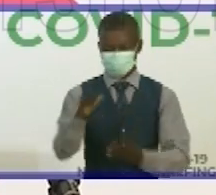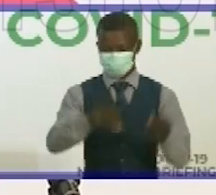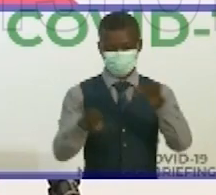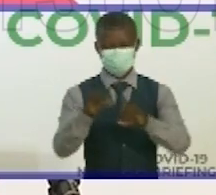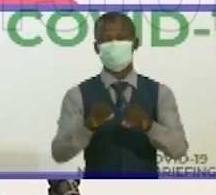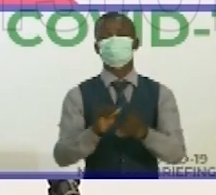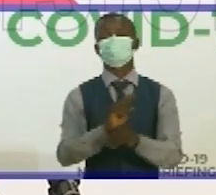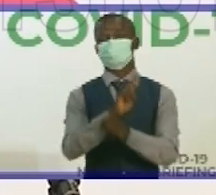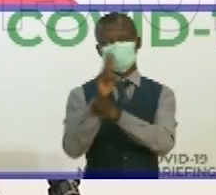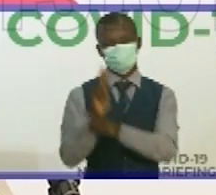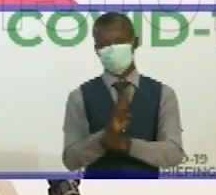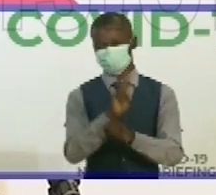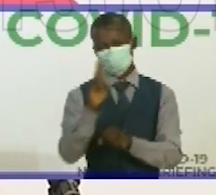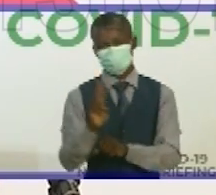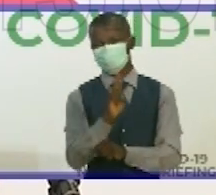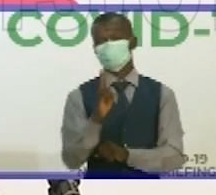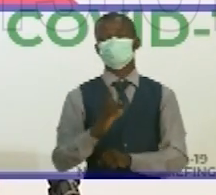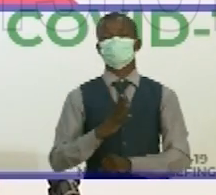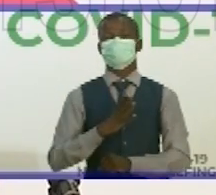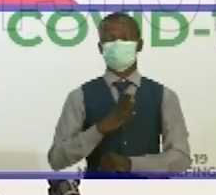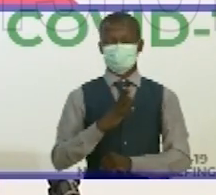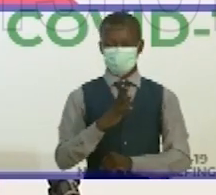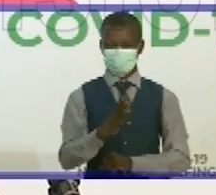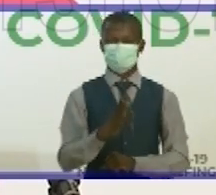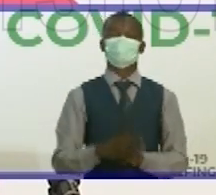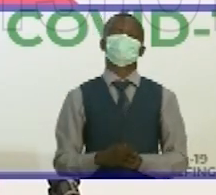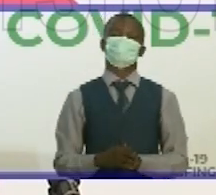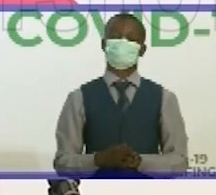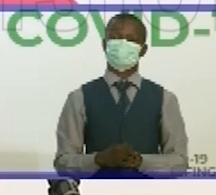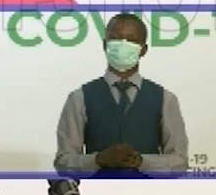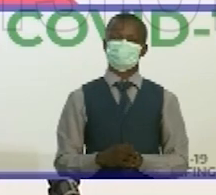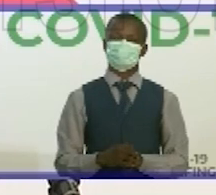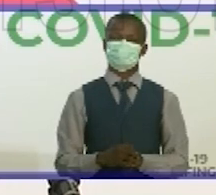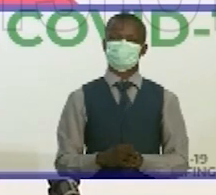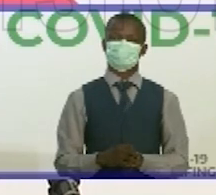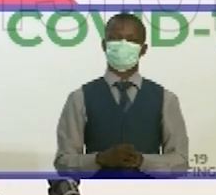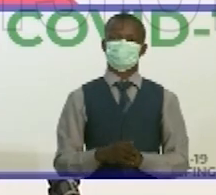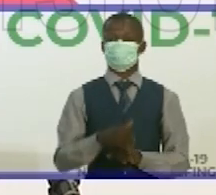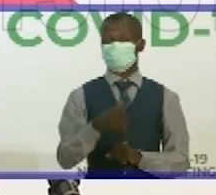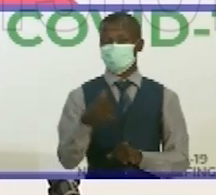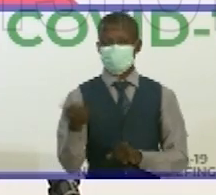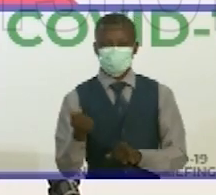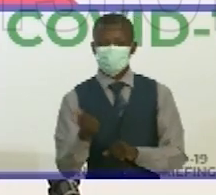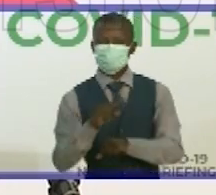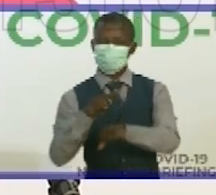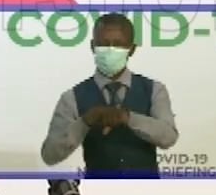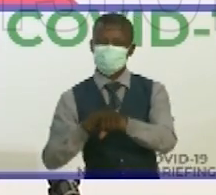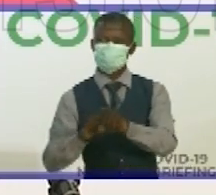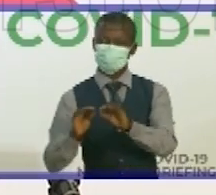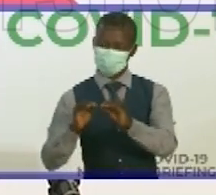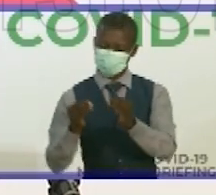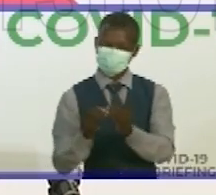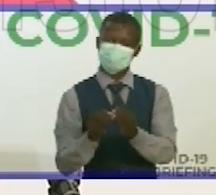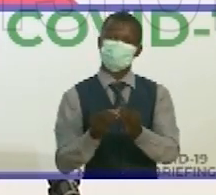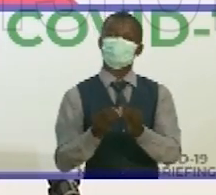be judiciously utilized. The subnational entities have also